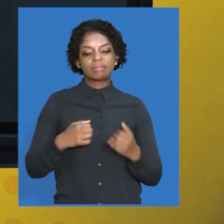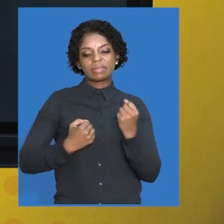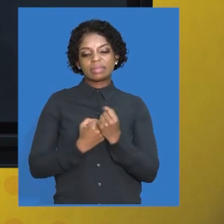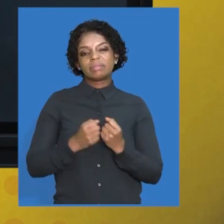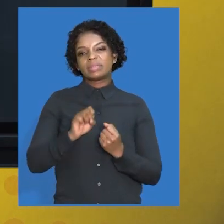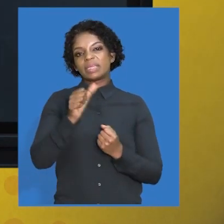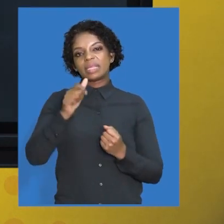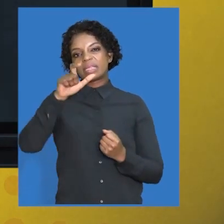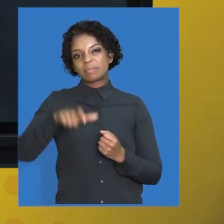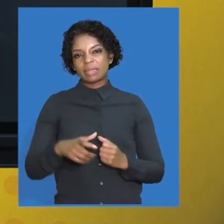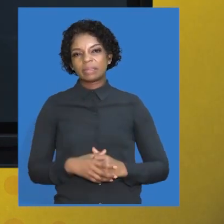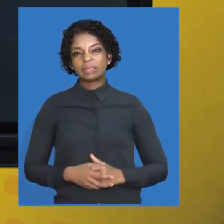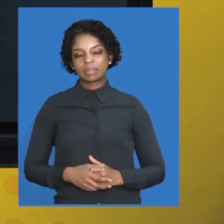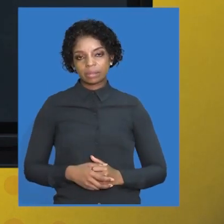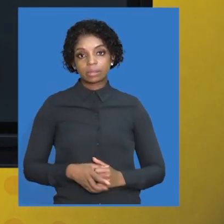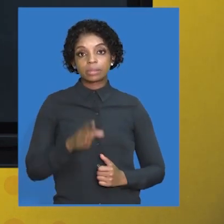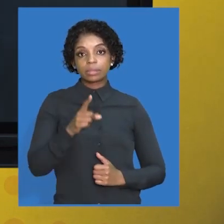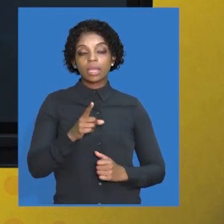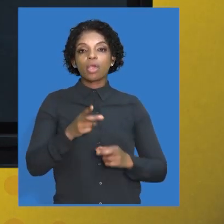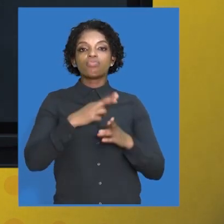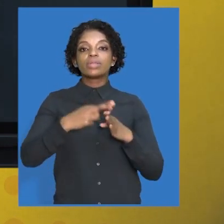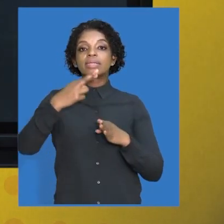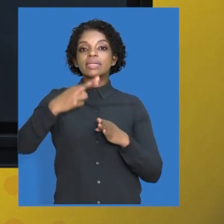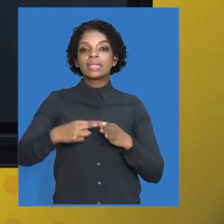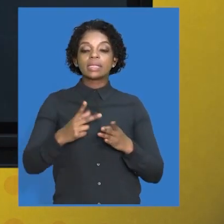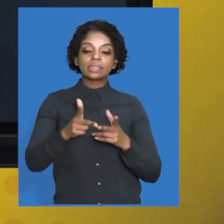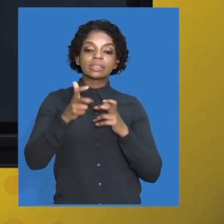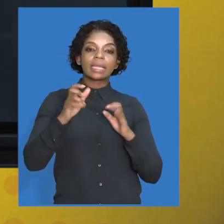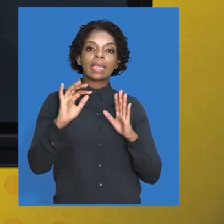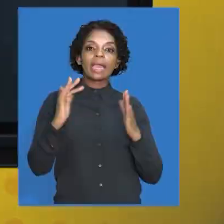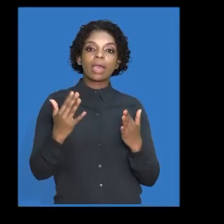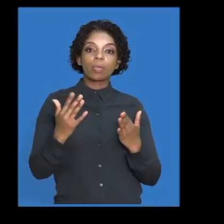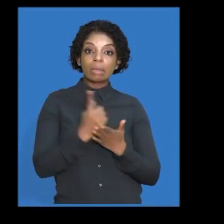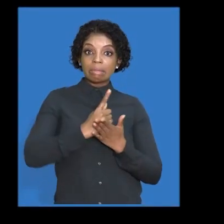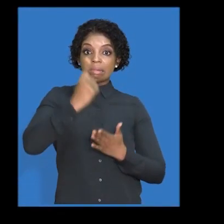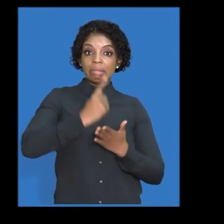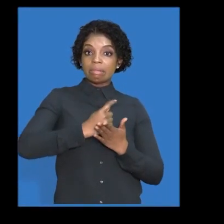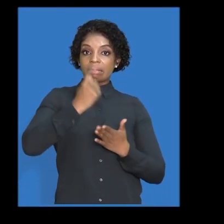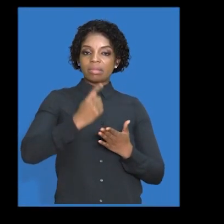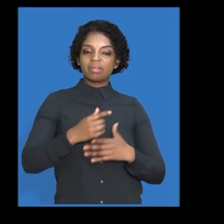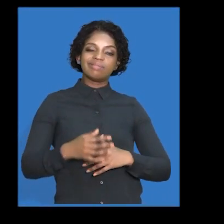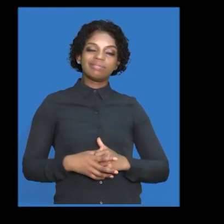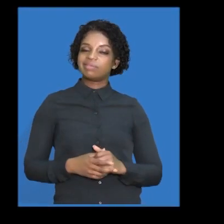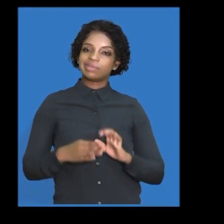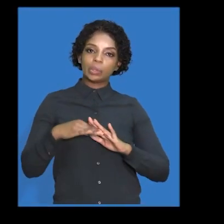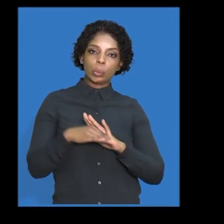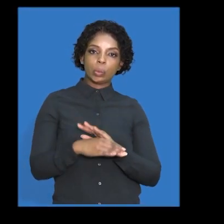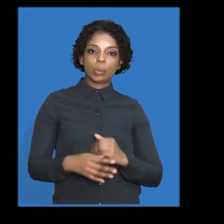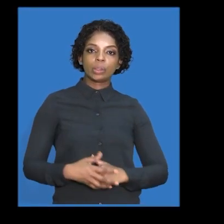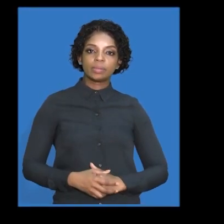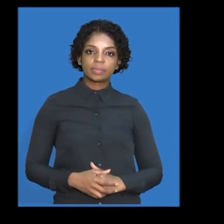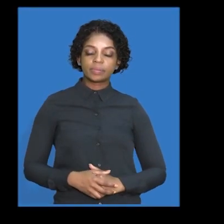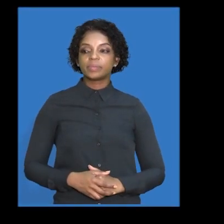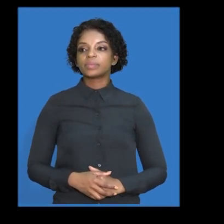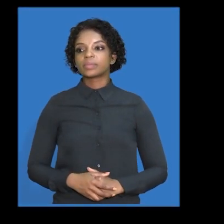else, which could result in a decrease in sales for the business. Small and medium